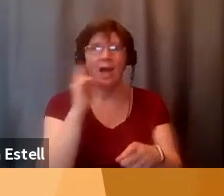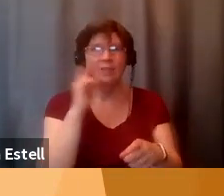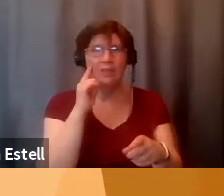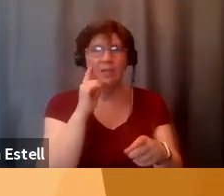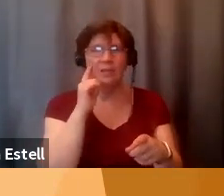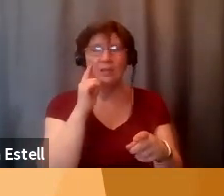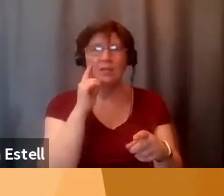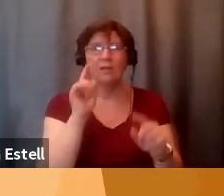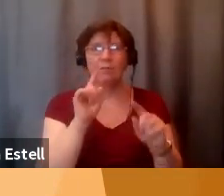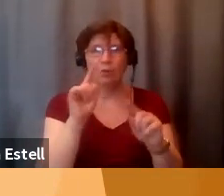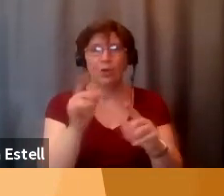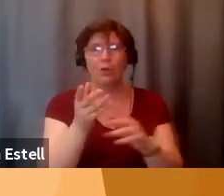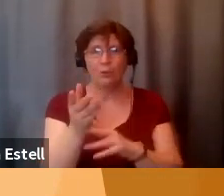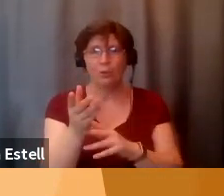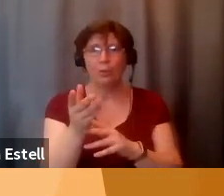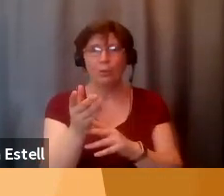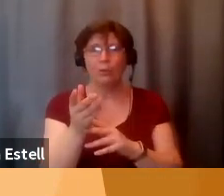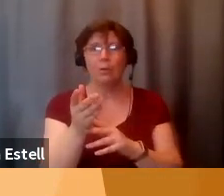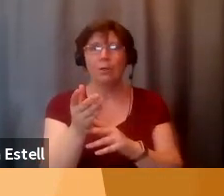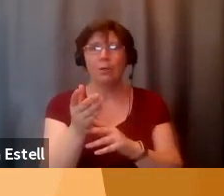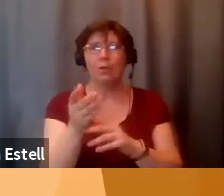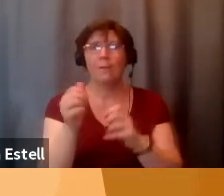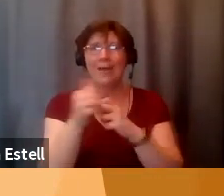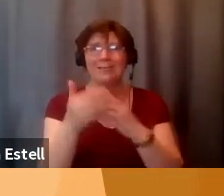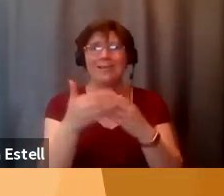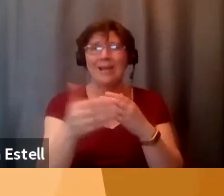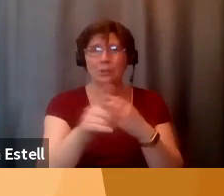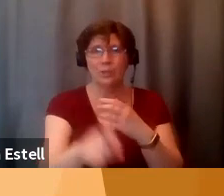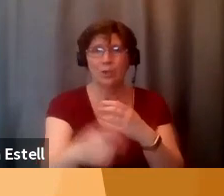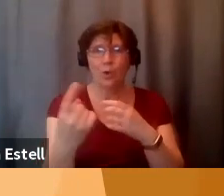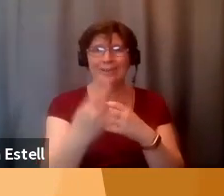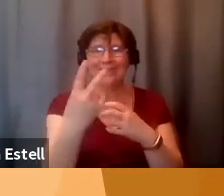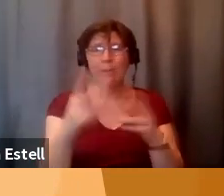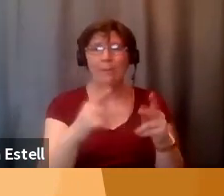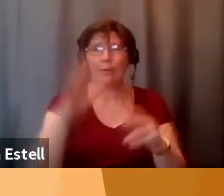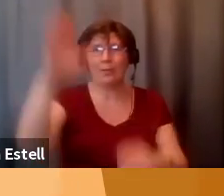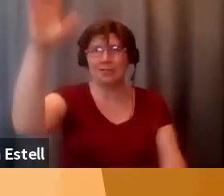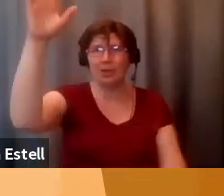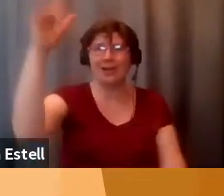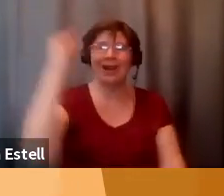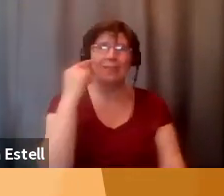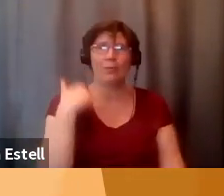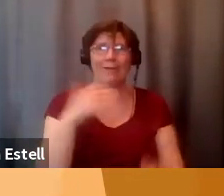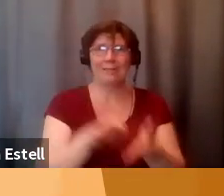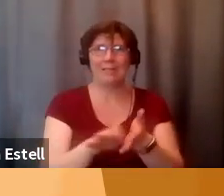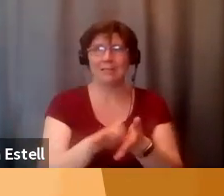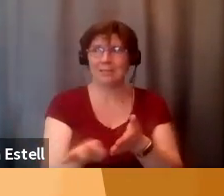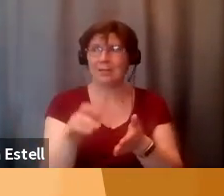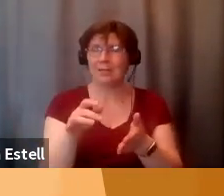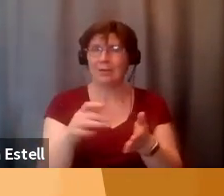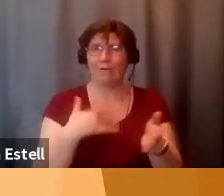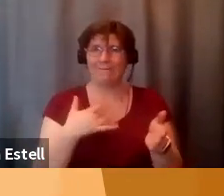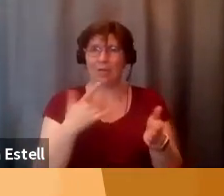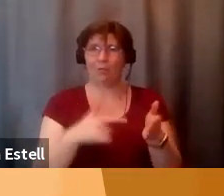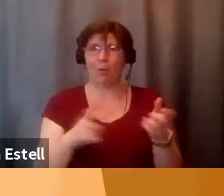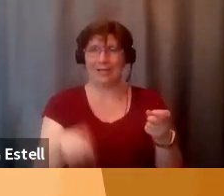forward through past the next question too. So only a couple people raised their hand, then I think that we have a sense of what we need. So you can